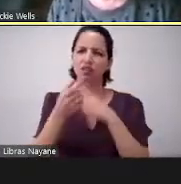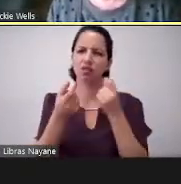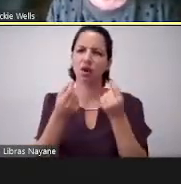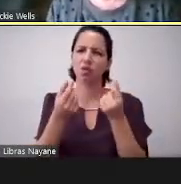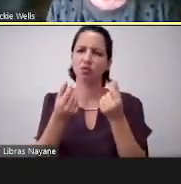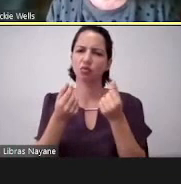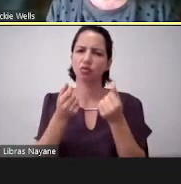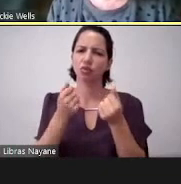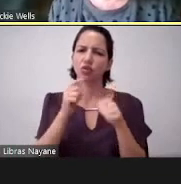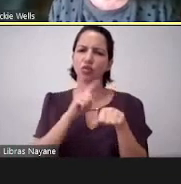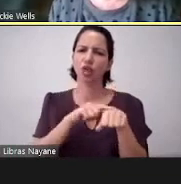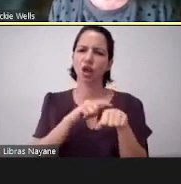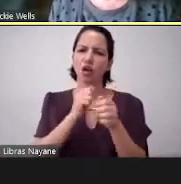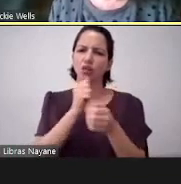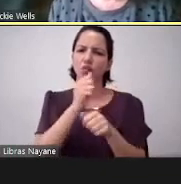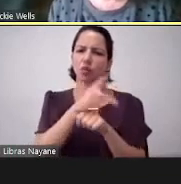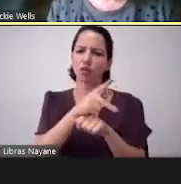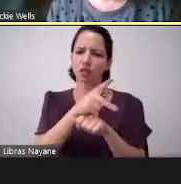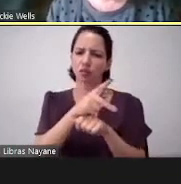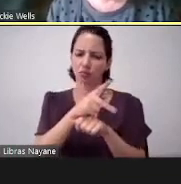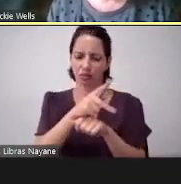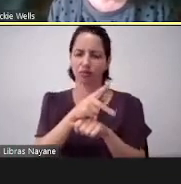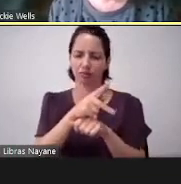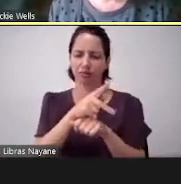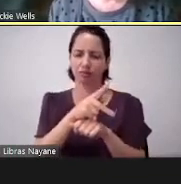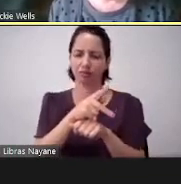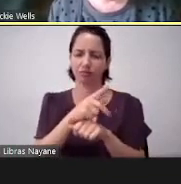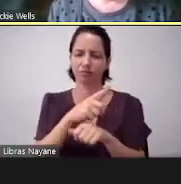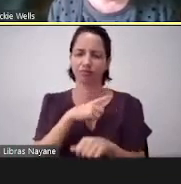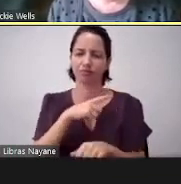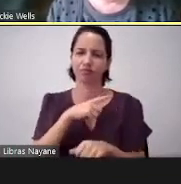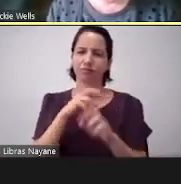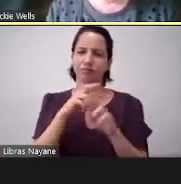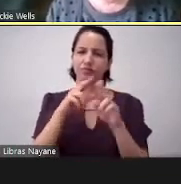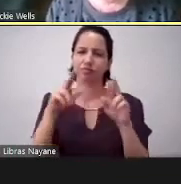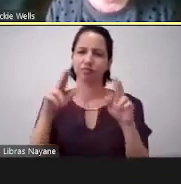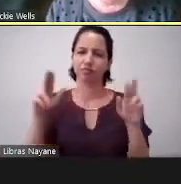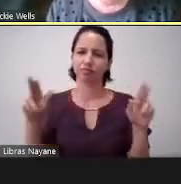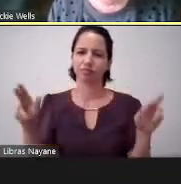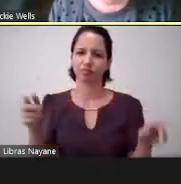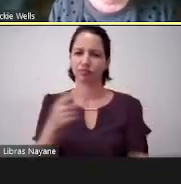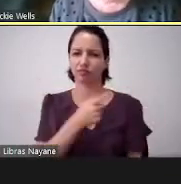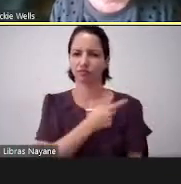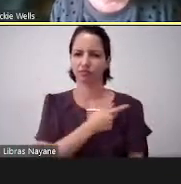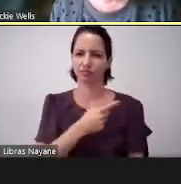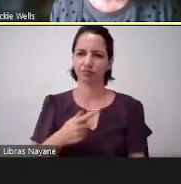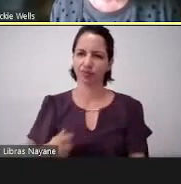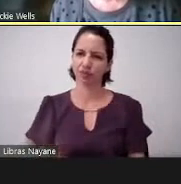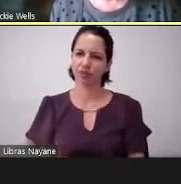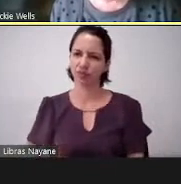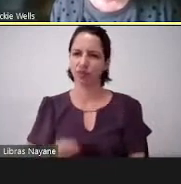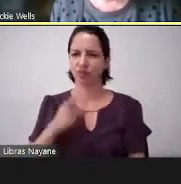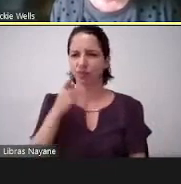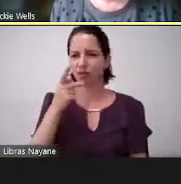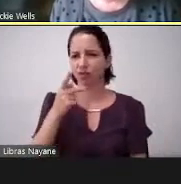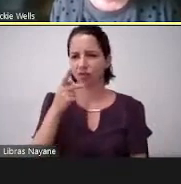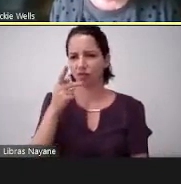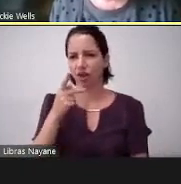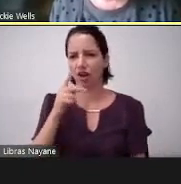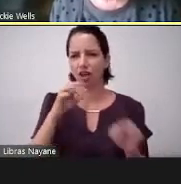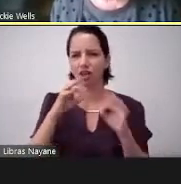ensures that all investment growth is taxed ultimately at the end. TEE, by